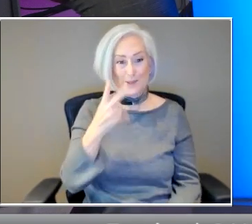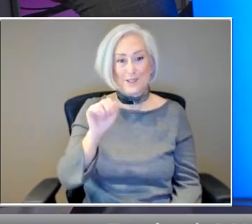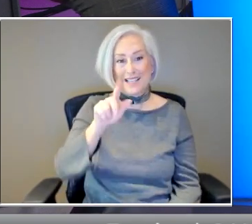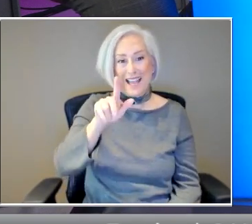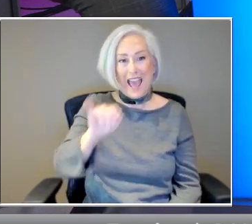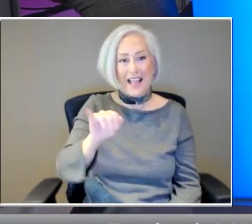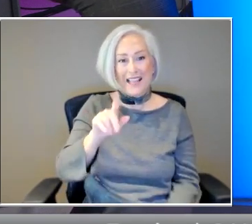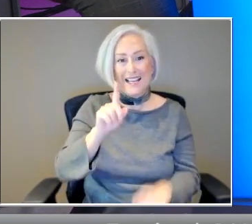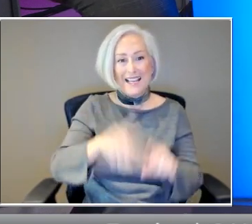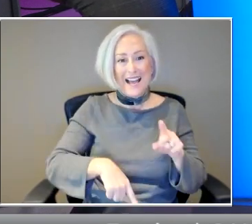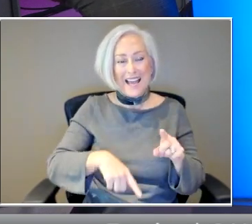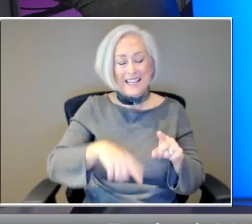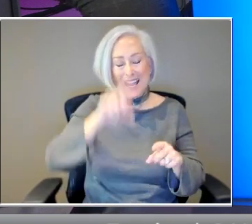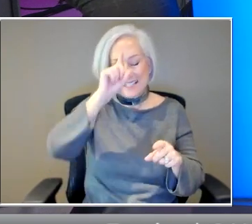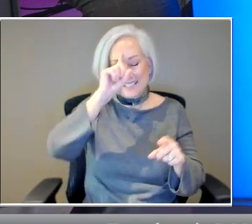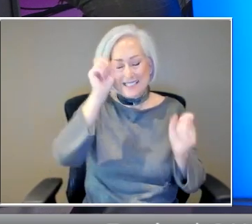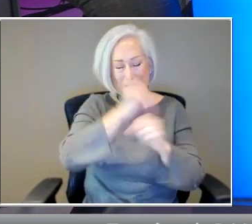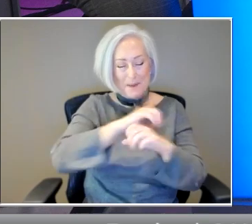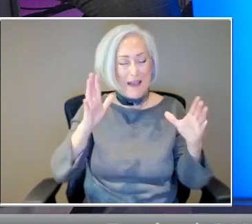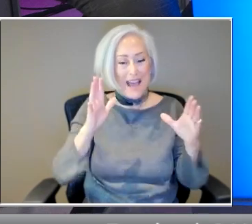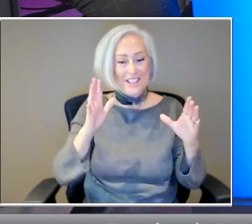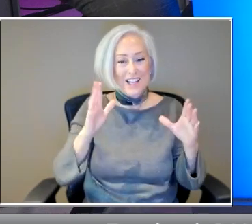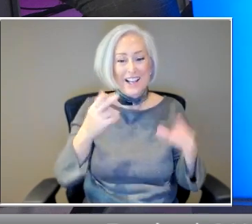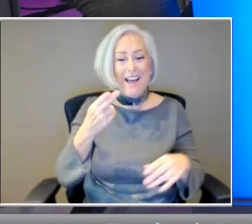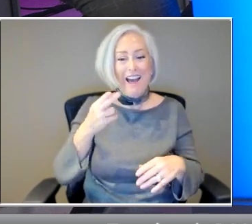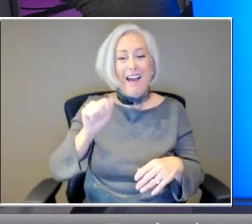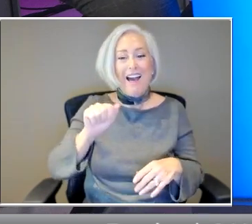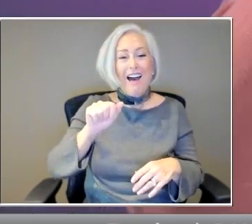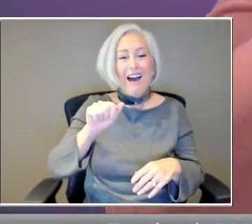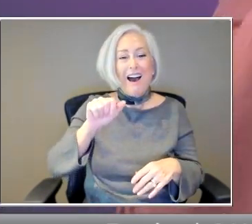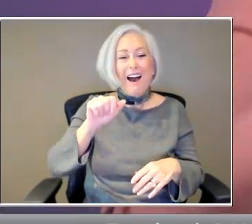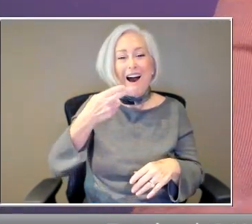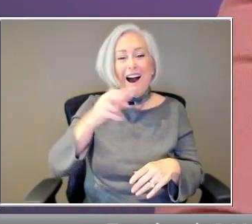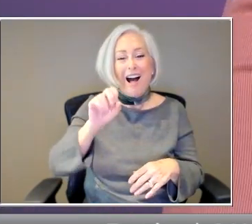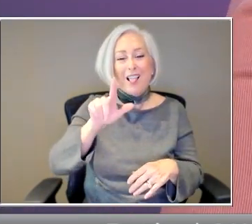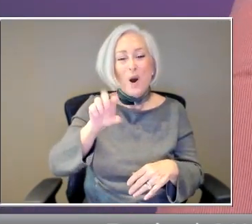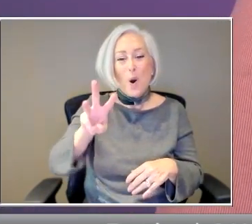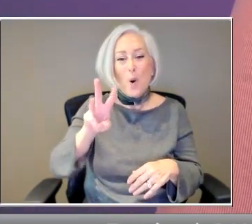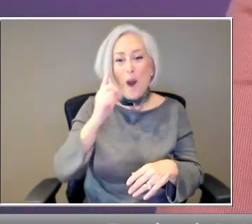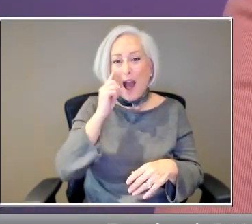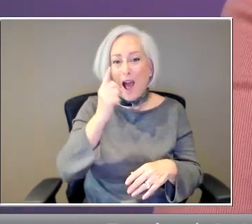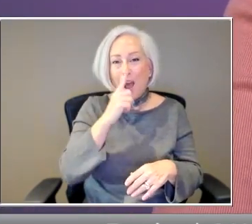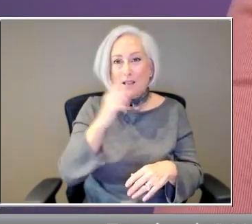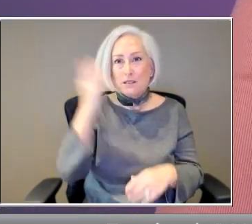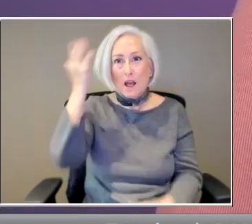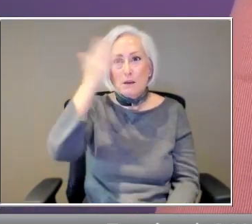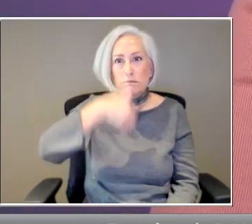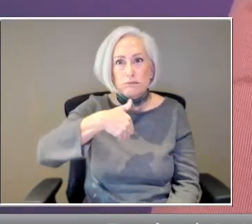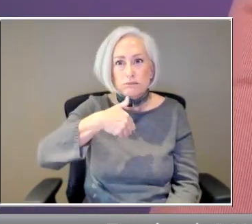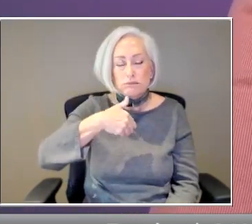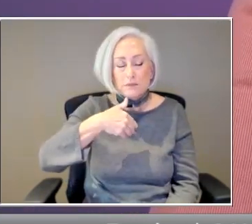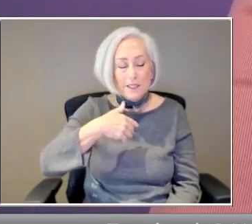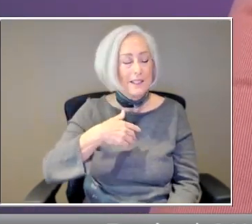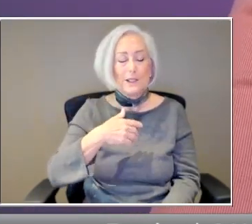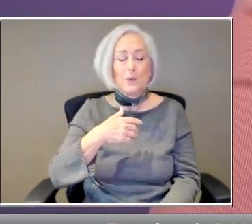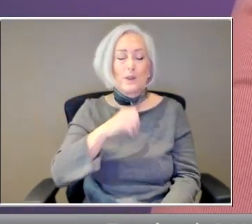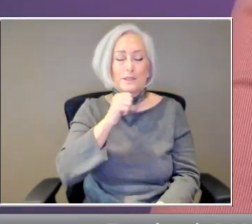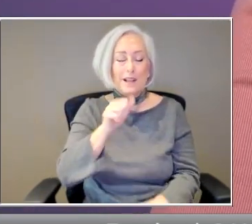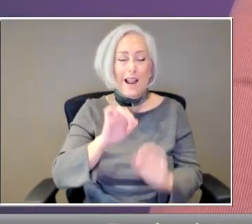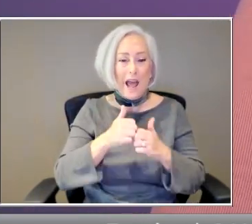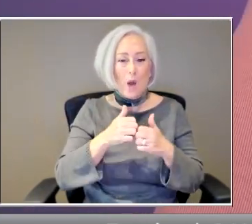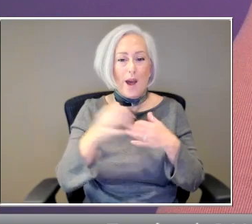is the last way anyone would ever describe you. Right. Yeah, it was like You're like blank. a little There was sparkler nothing there. going Like off, right. She didn't know where she belonged,